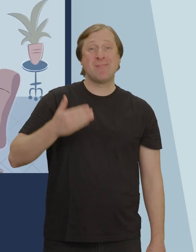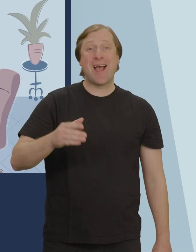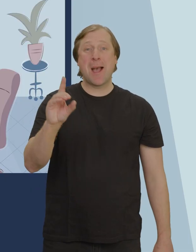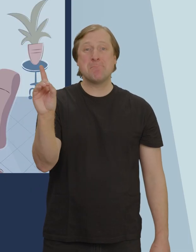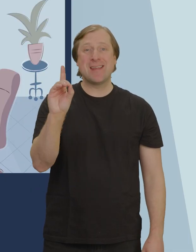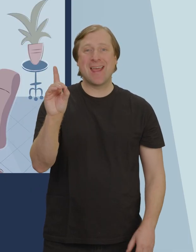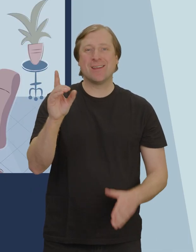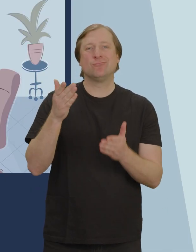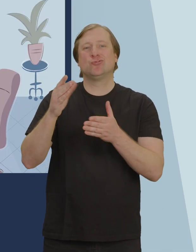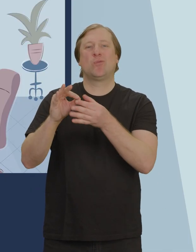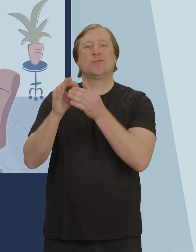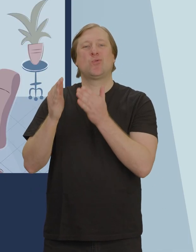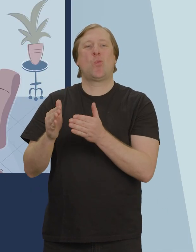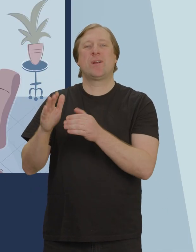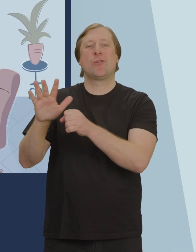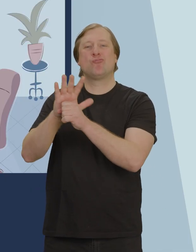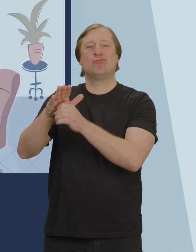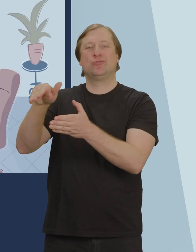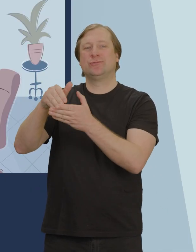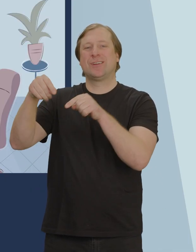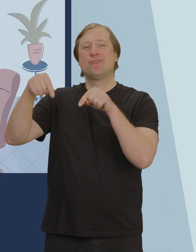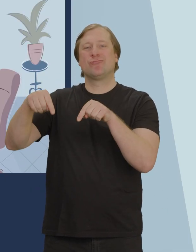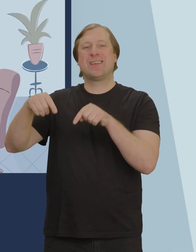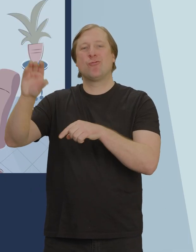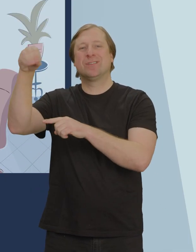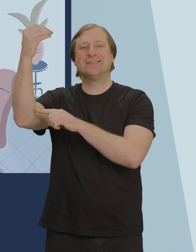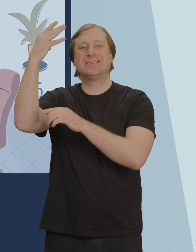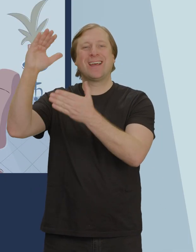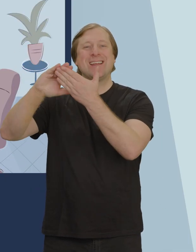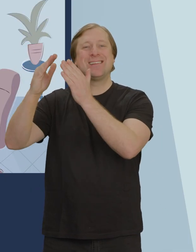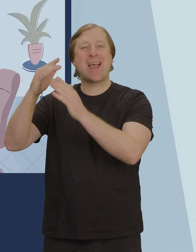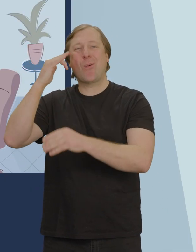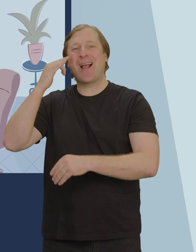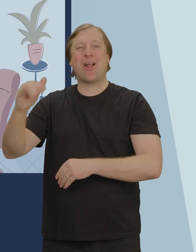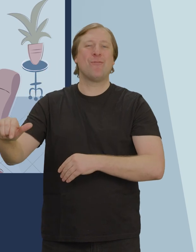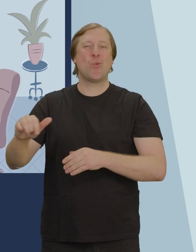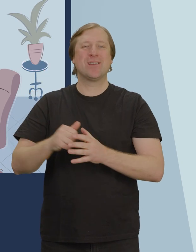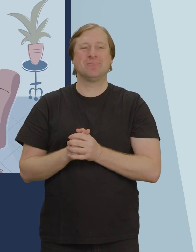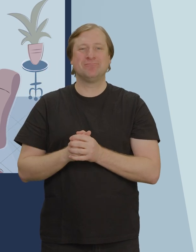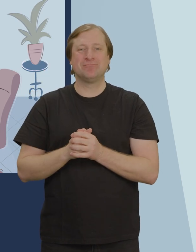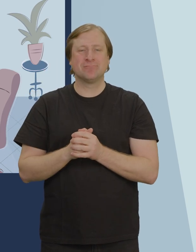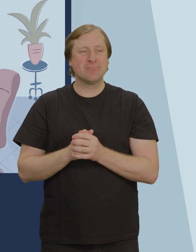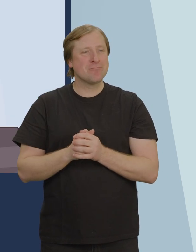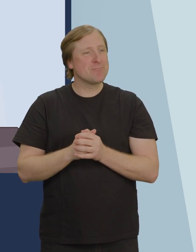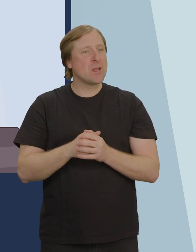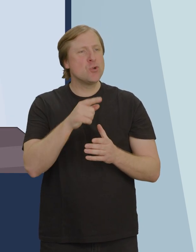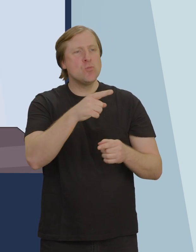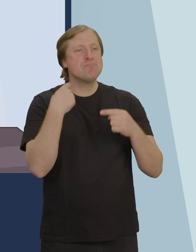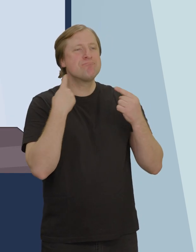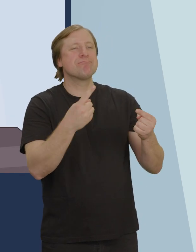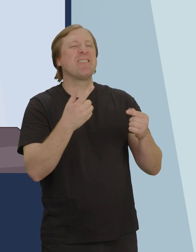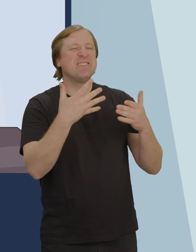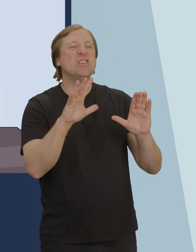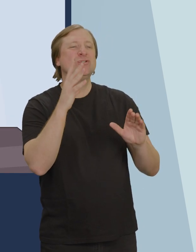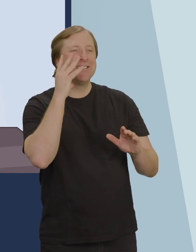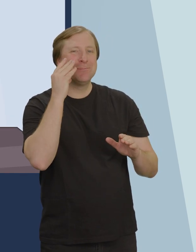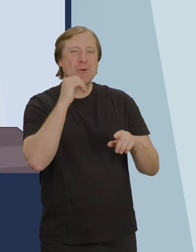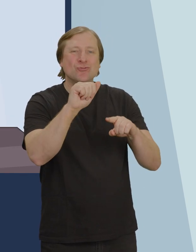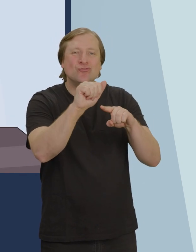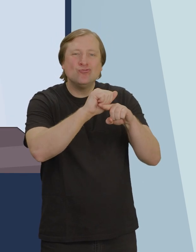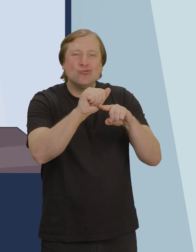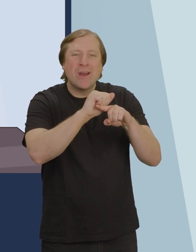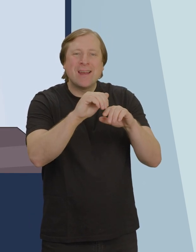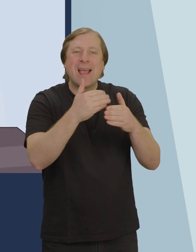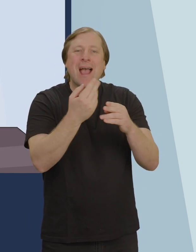Hello, I'm Dani, a service coordinator at the Regional Center here in Sunnytown, California. By now, you should have had